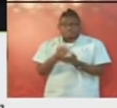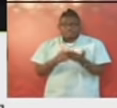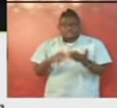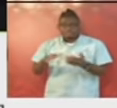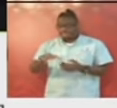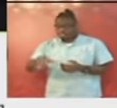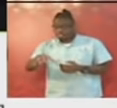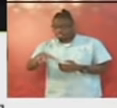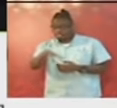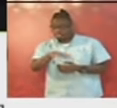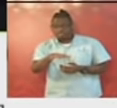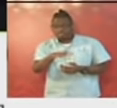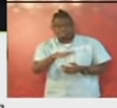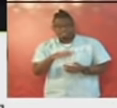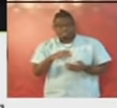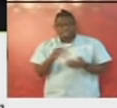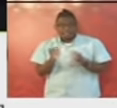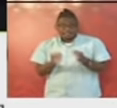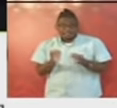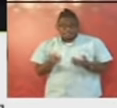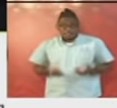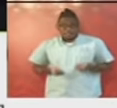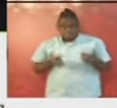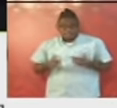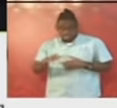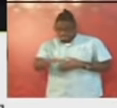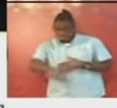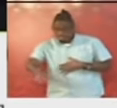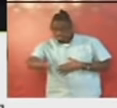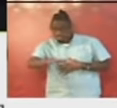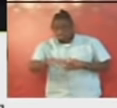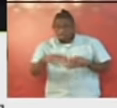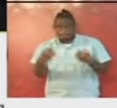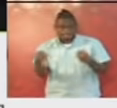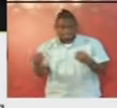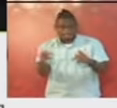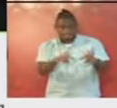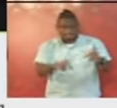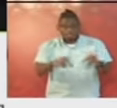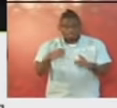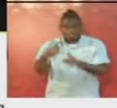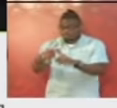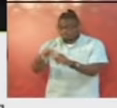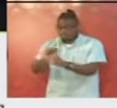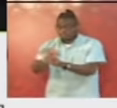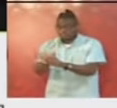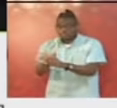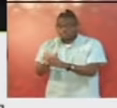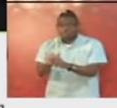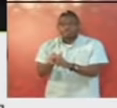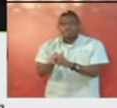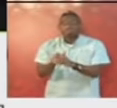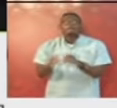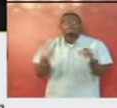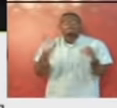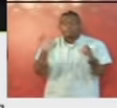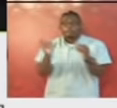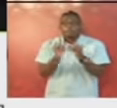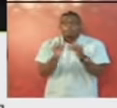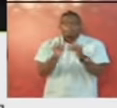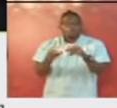of COVID-19, or persons who have lost loved ones to COVID-19, are also at an increased level